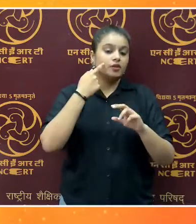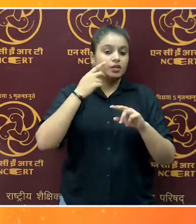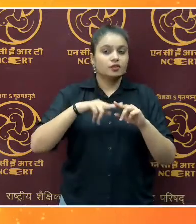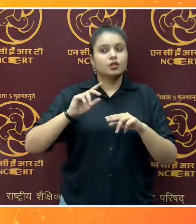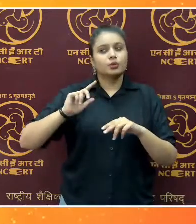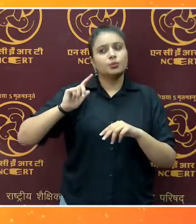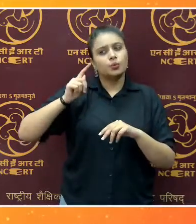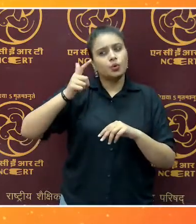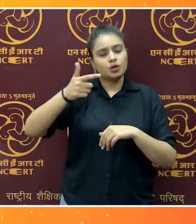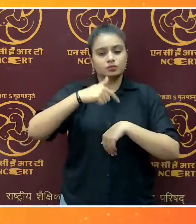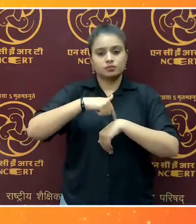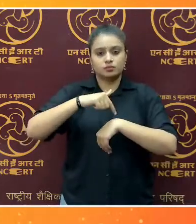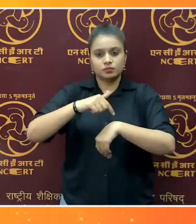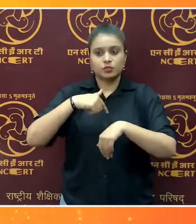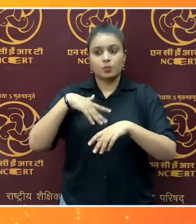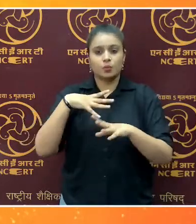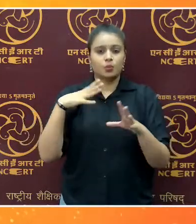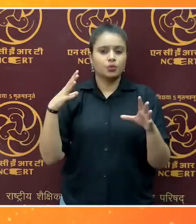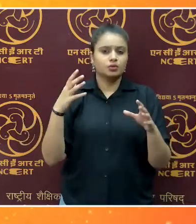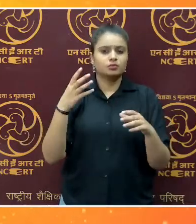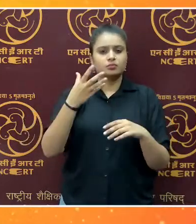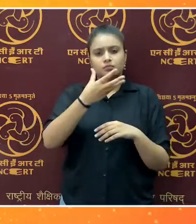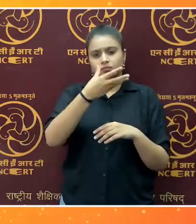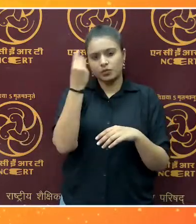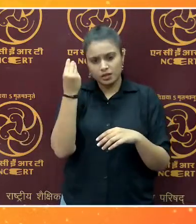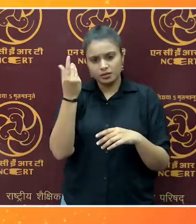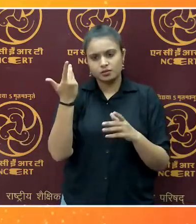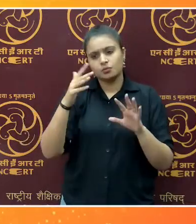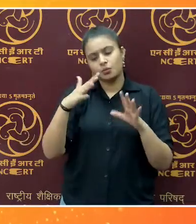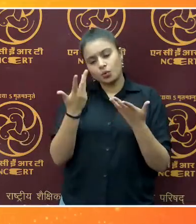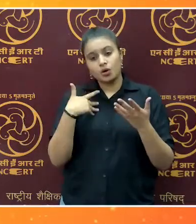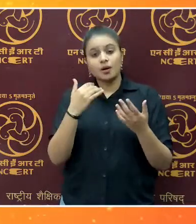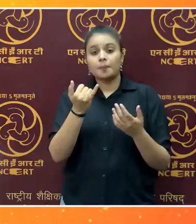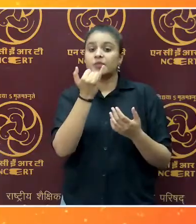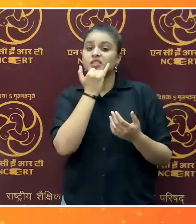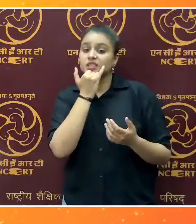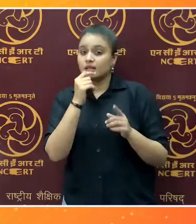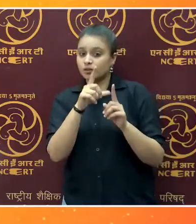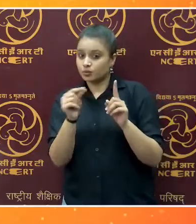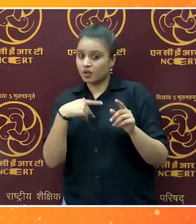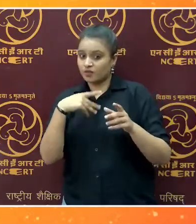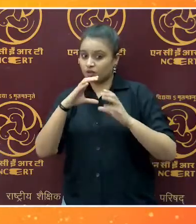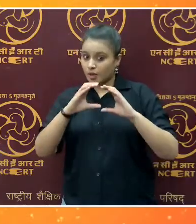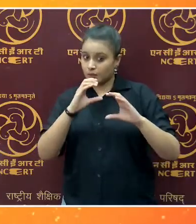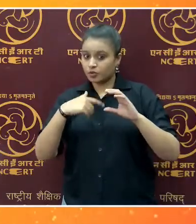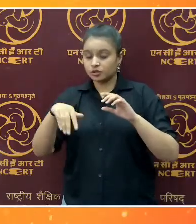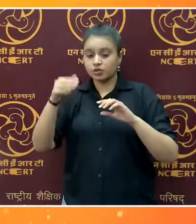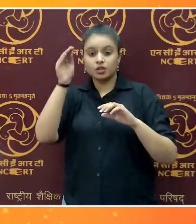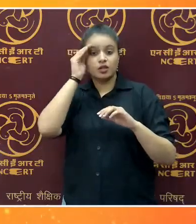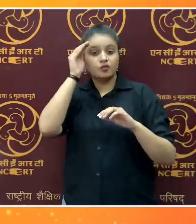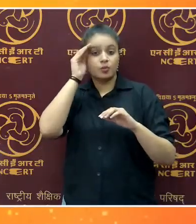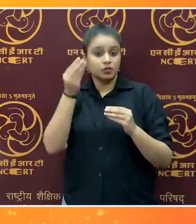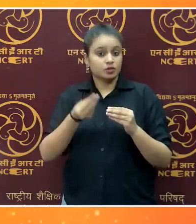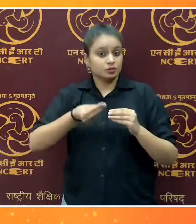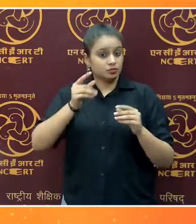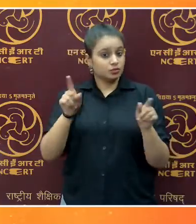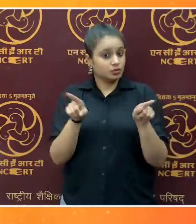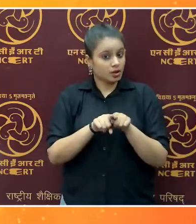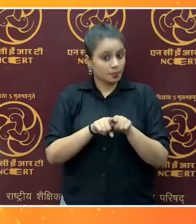long time we have misconstrued, misinterpreted communication as information. Yeah. That